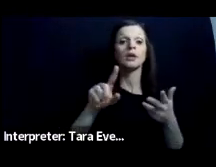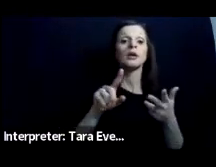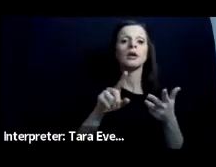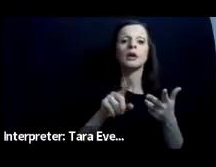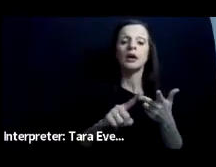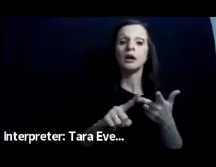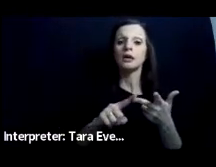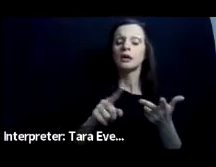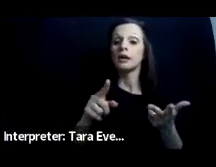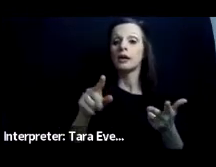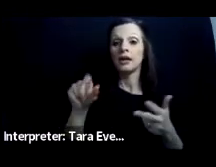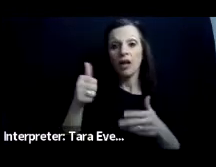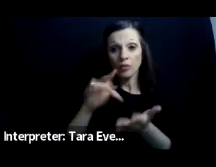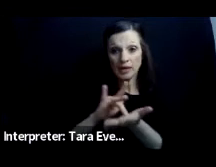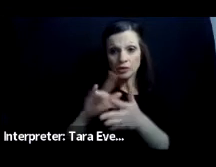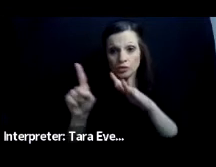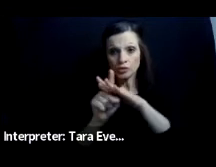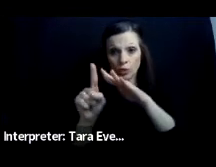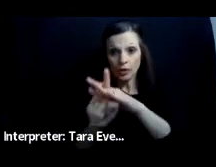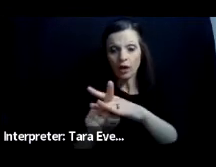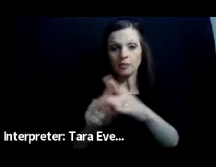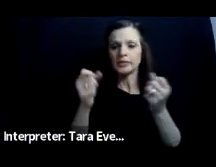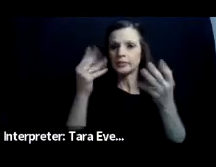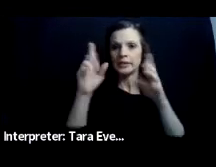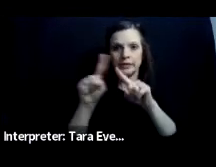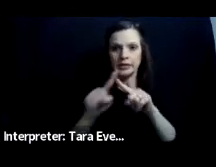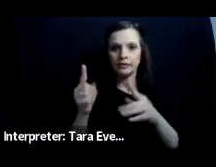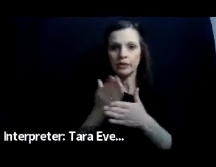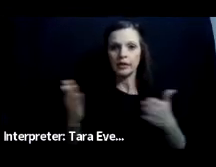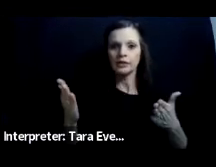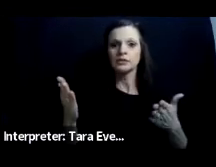appearing on the scene and showing up in a whole lot of other things other than just